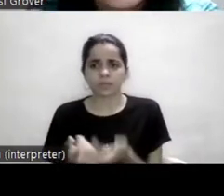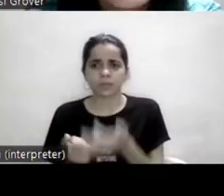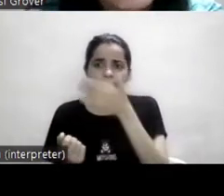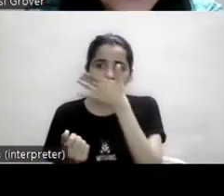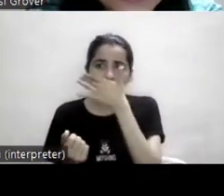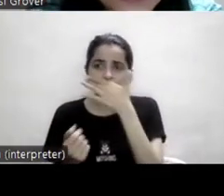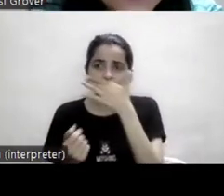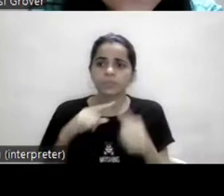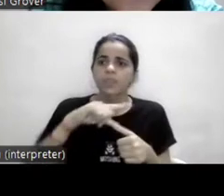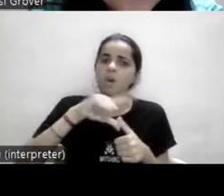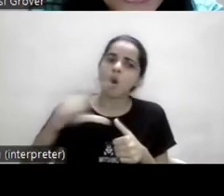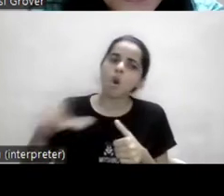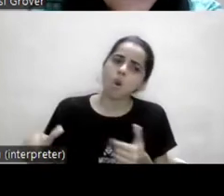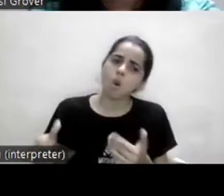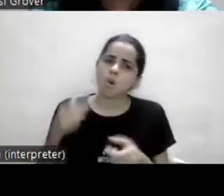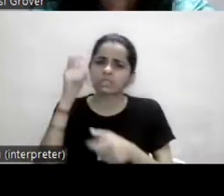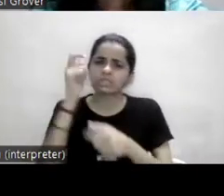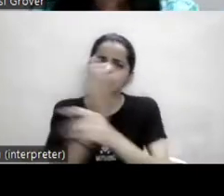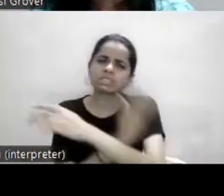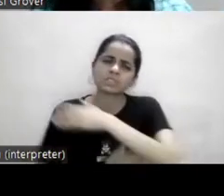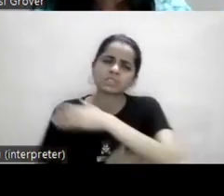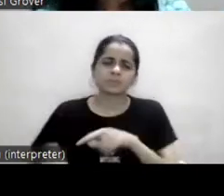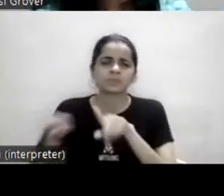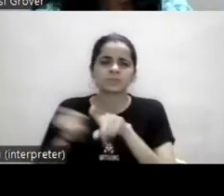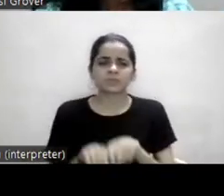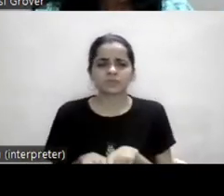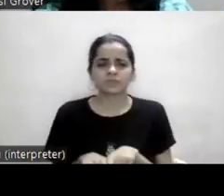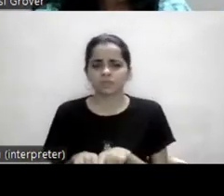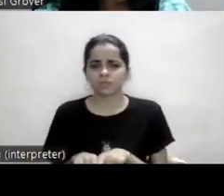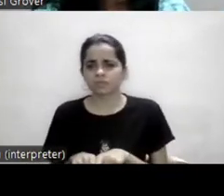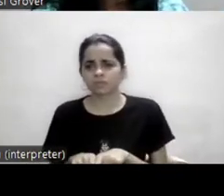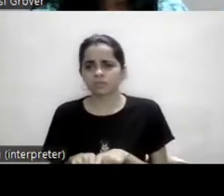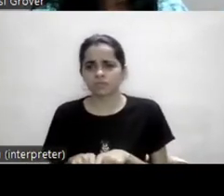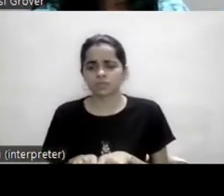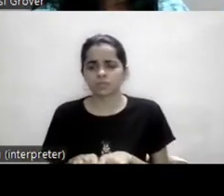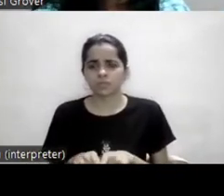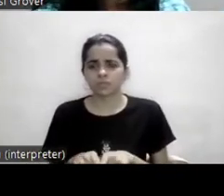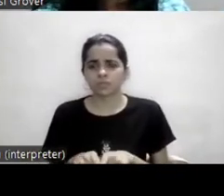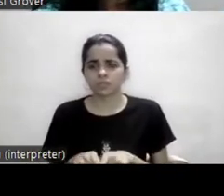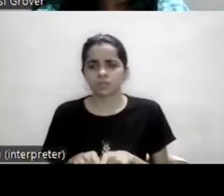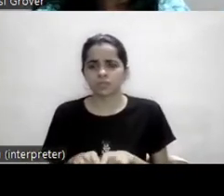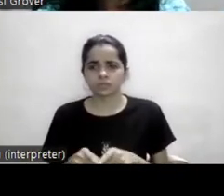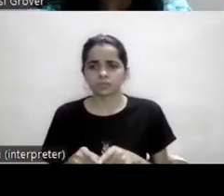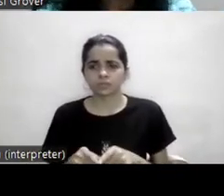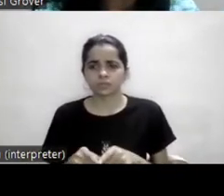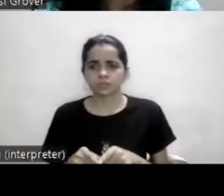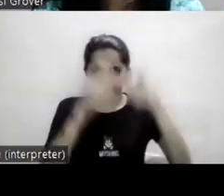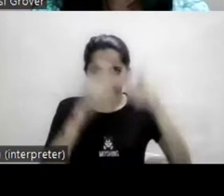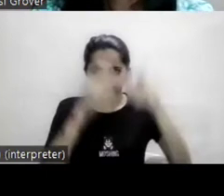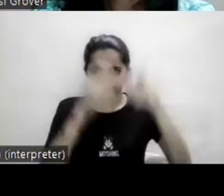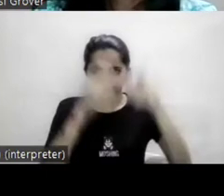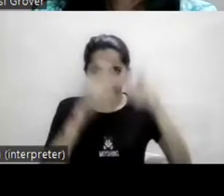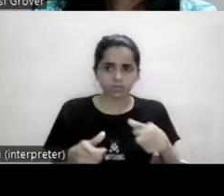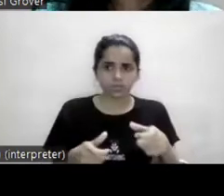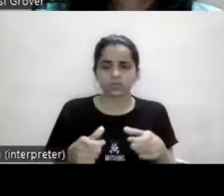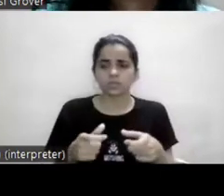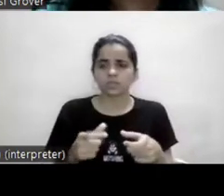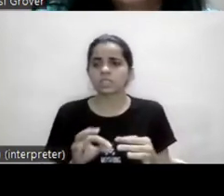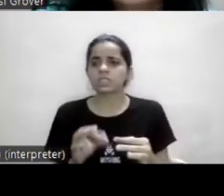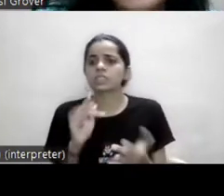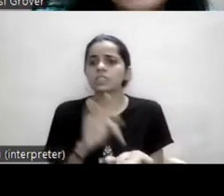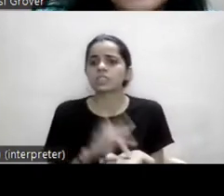at all disabilities. And this idea of a person in a permanent state